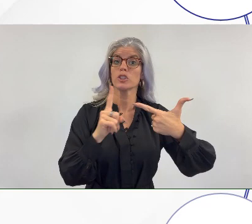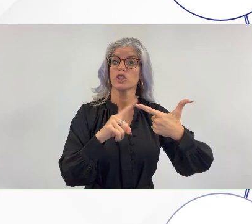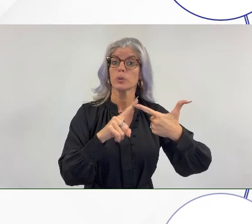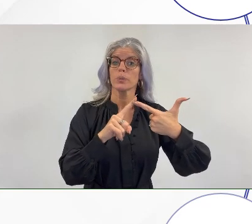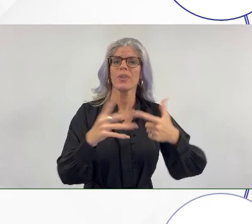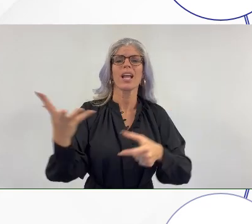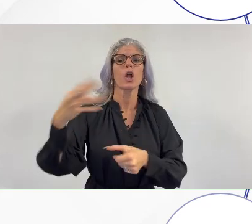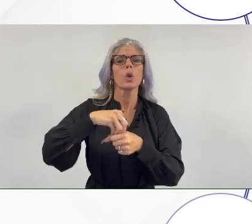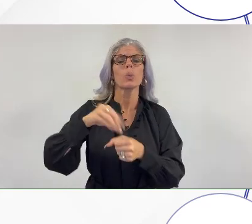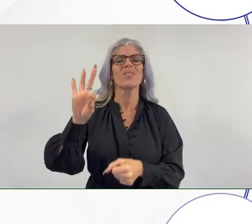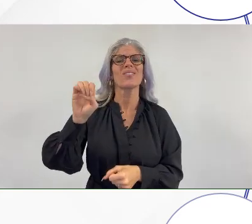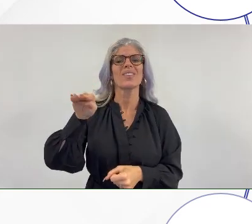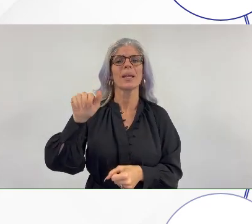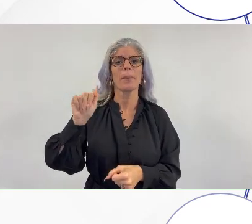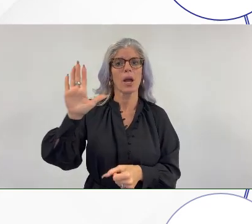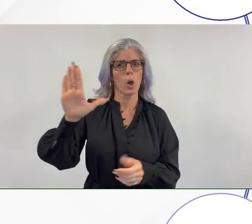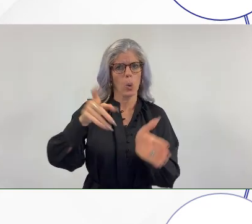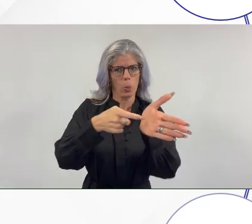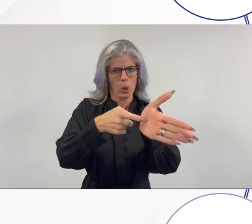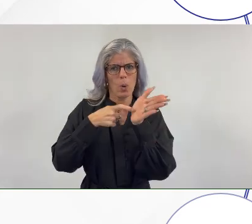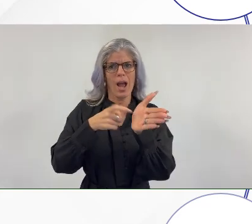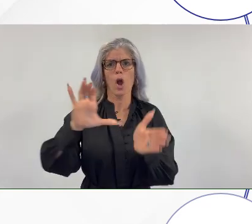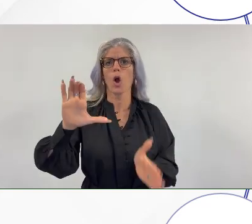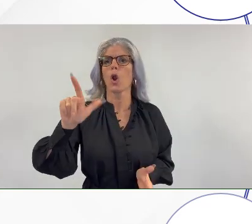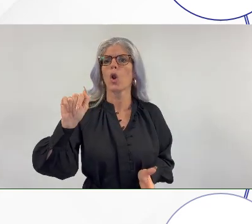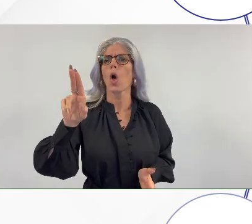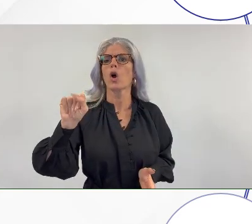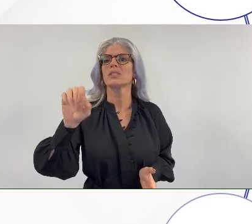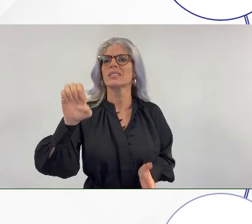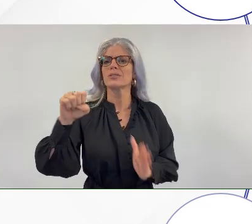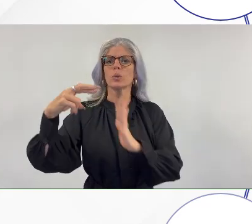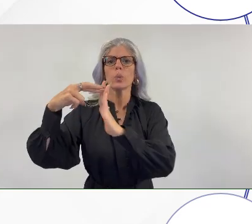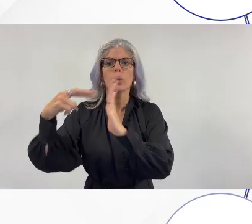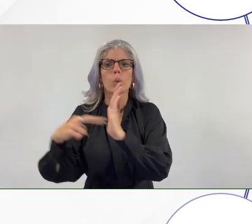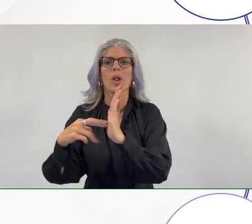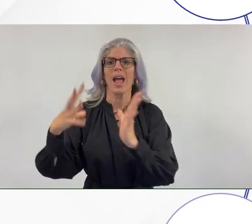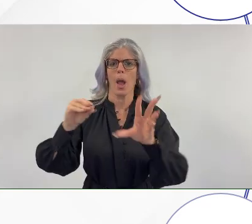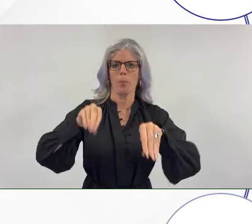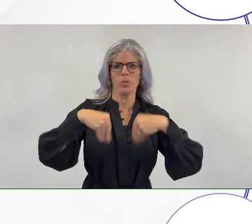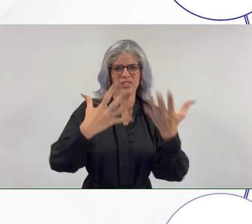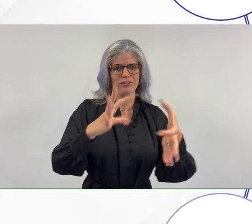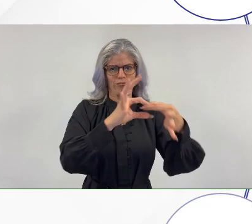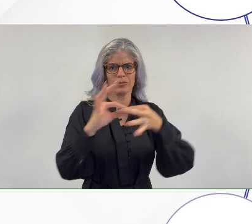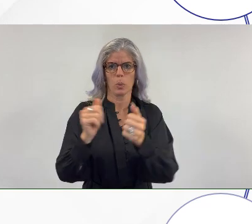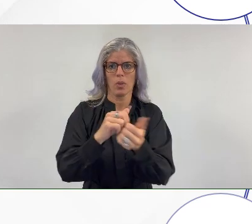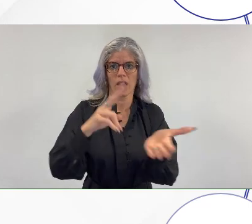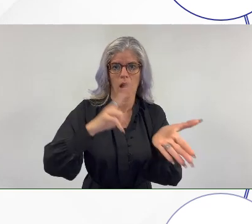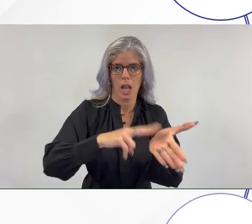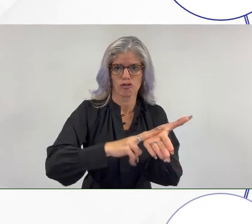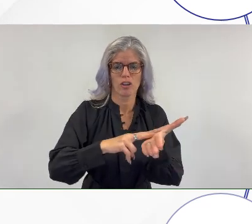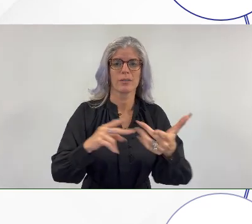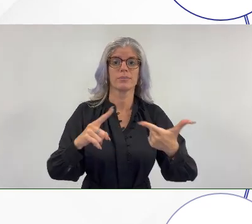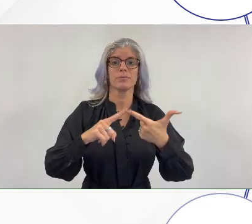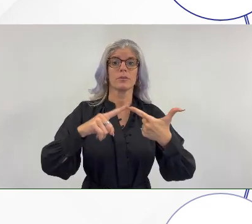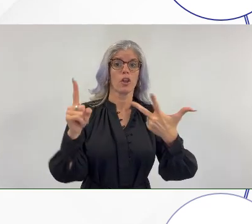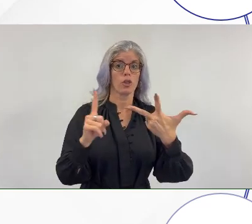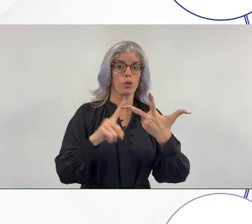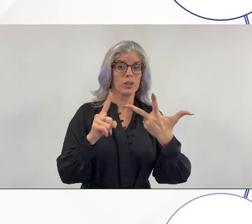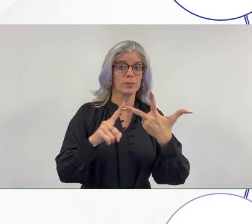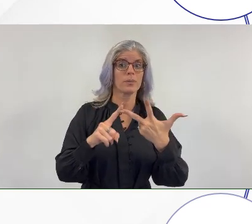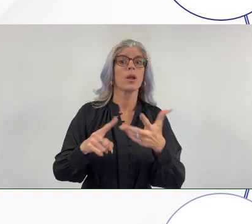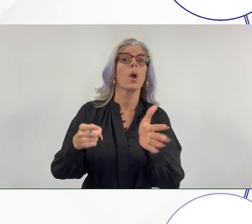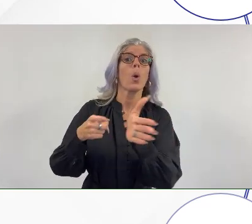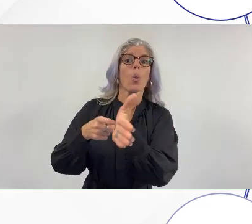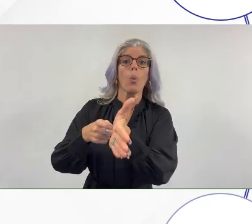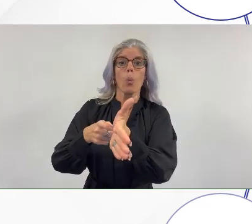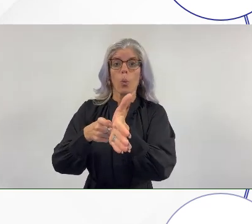to be in compliance with federal procurement guidelines. If your organization does not have a procurement policy, then you may consider downloading a template.